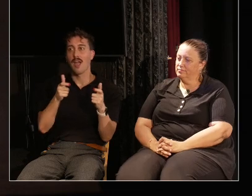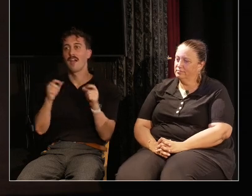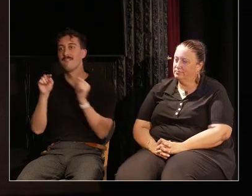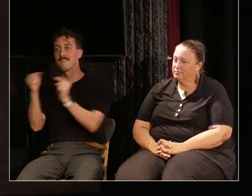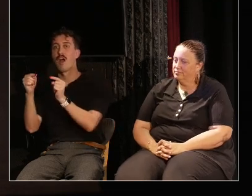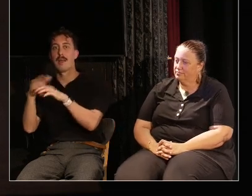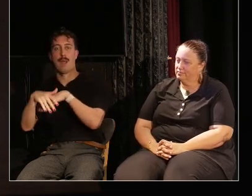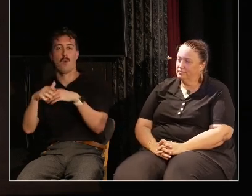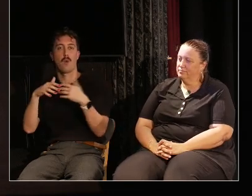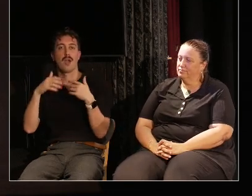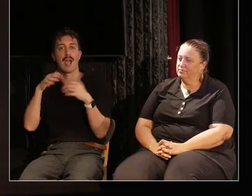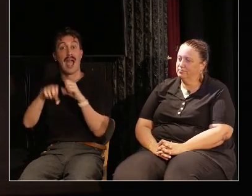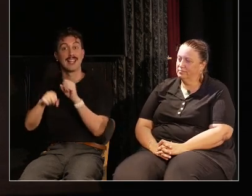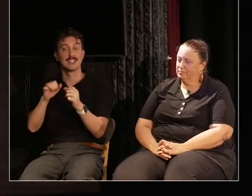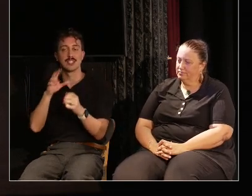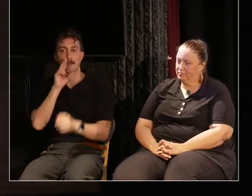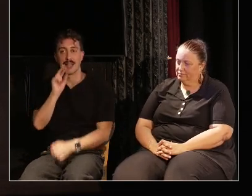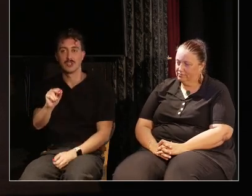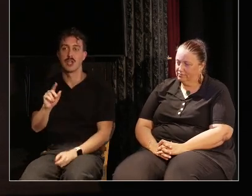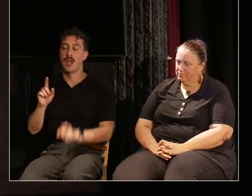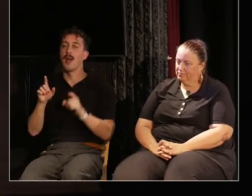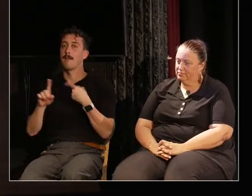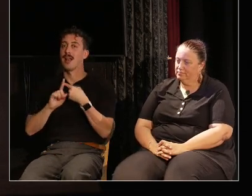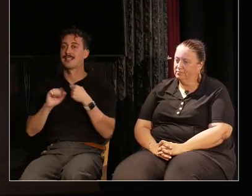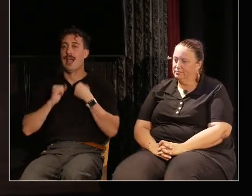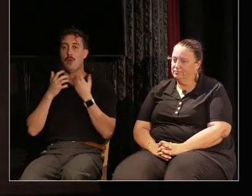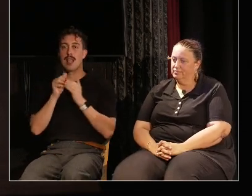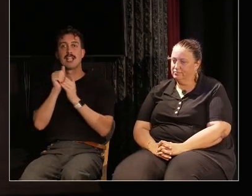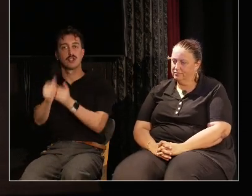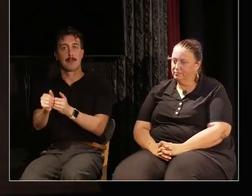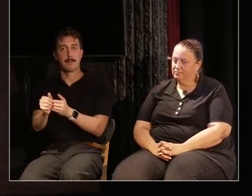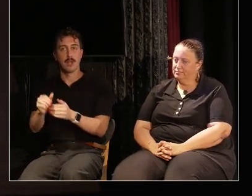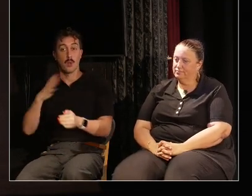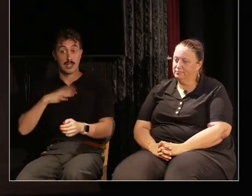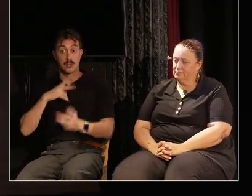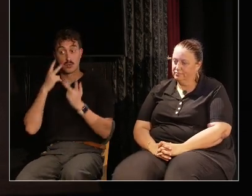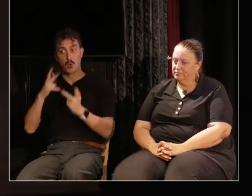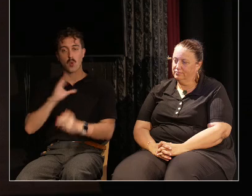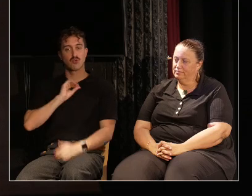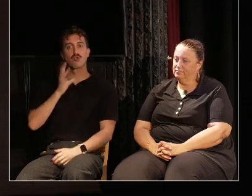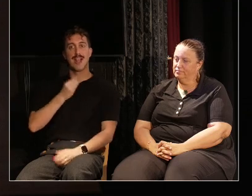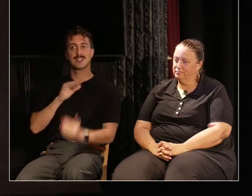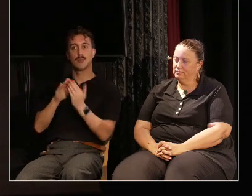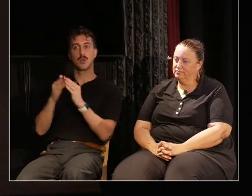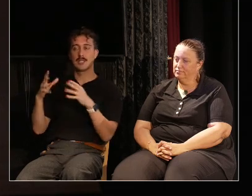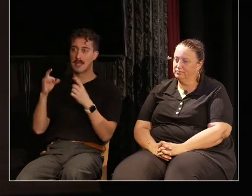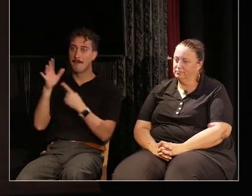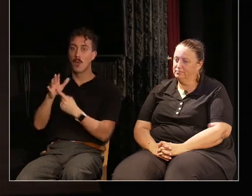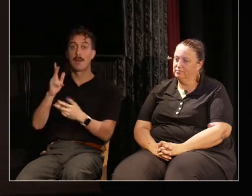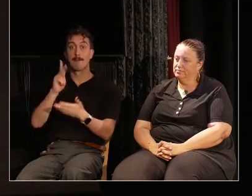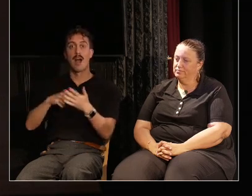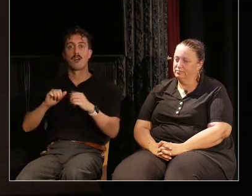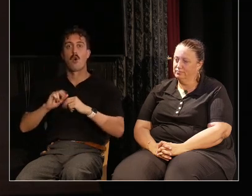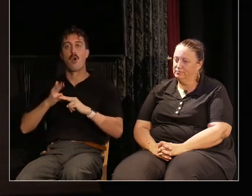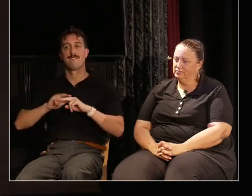we just have to fight that with leadership, showing that this is the trans community is an important part of the community. It's a very important part of my community,